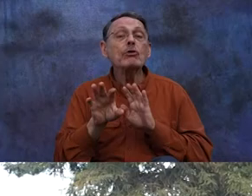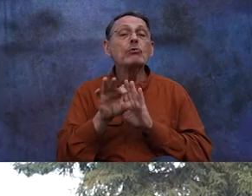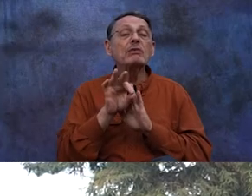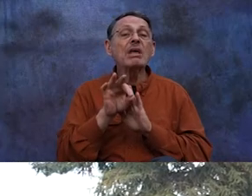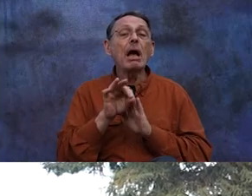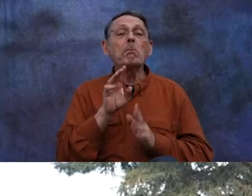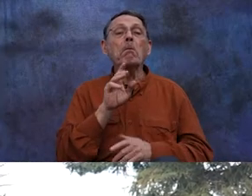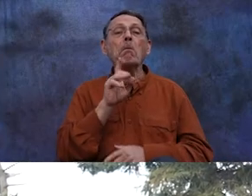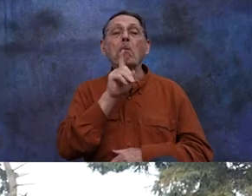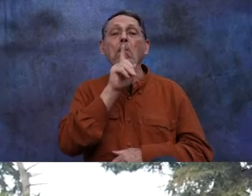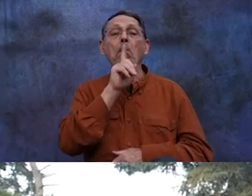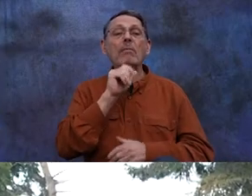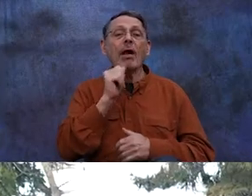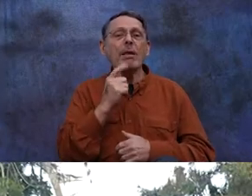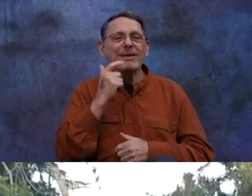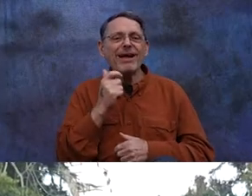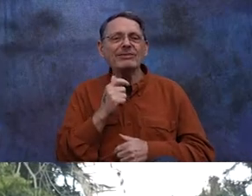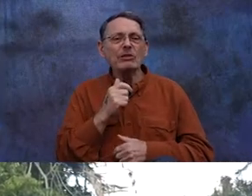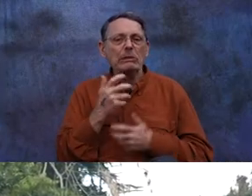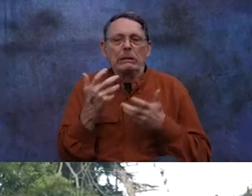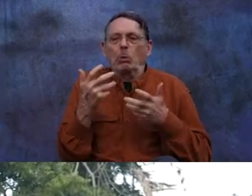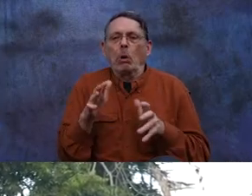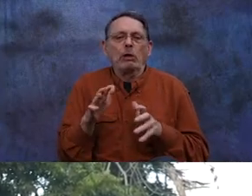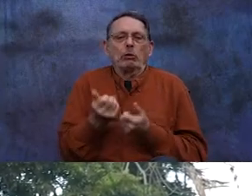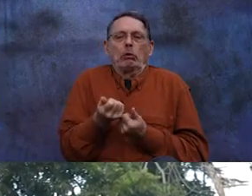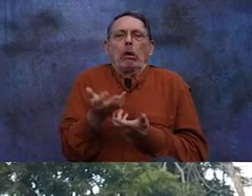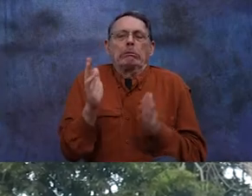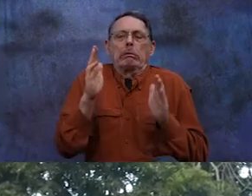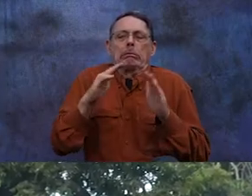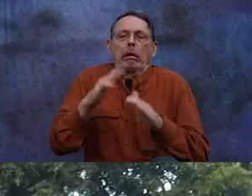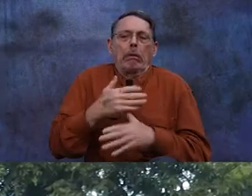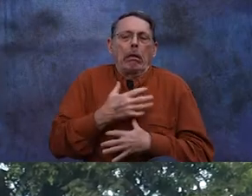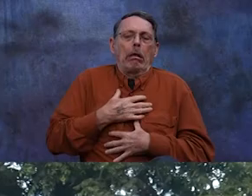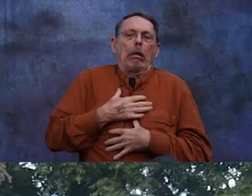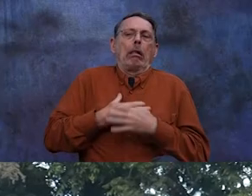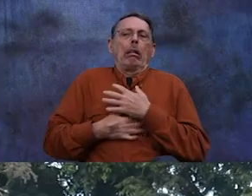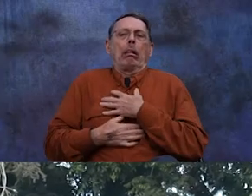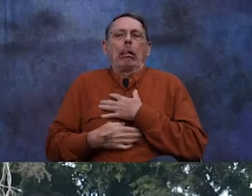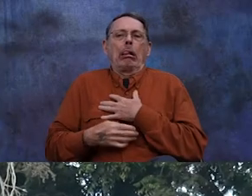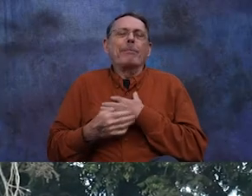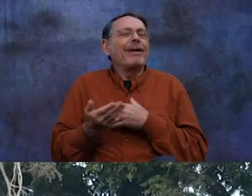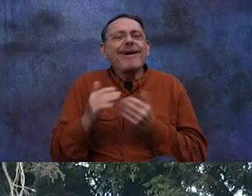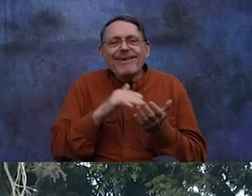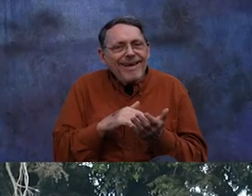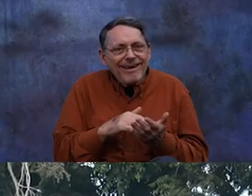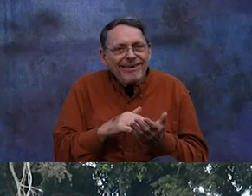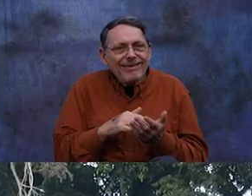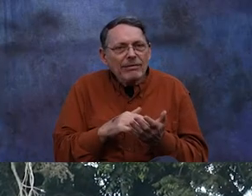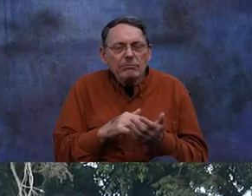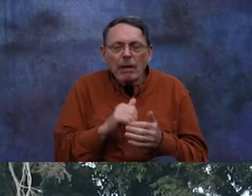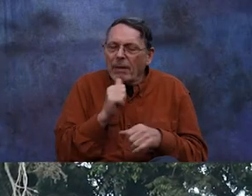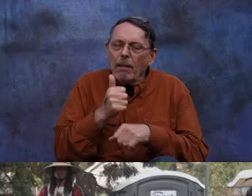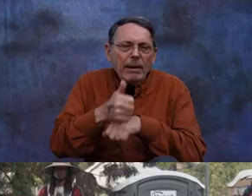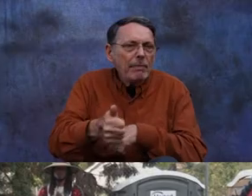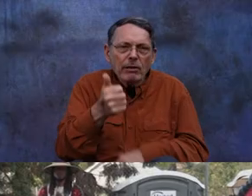to because you were in love, because you didn't want to rock the boat. It comes through, but not, once again, in a guilt or